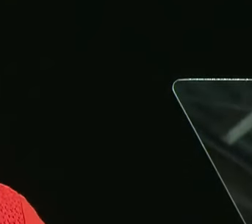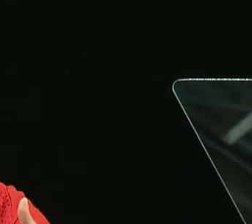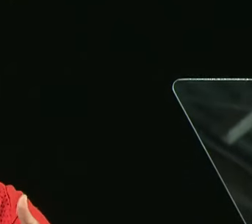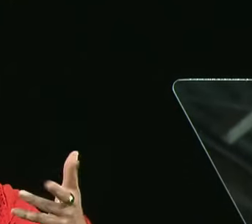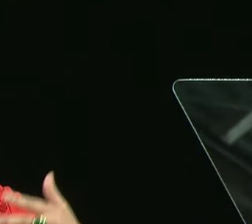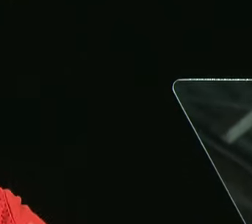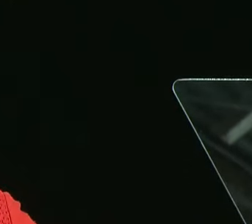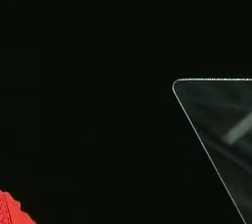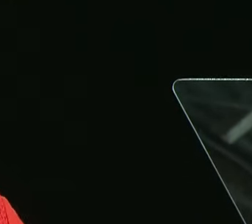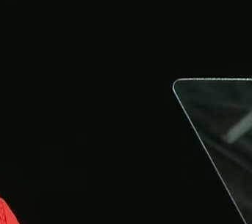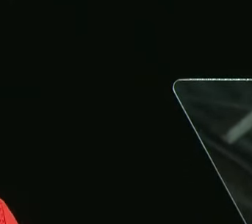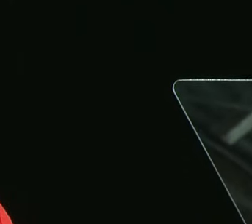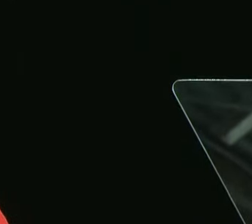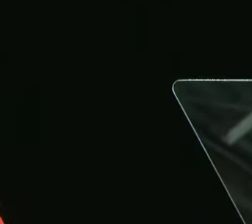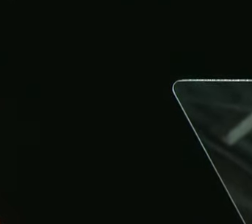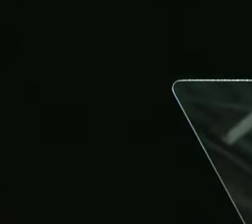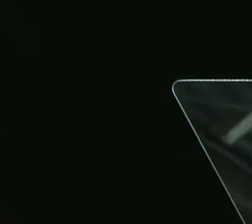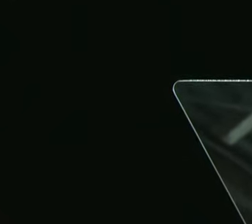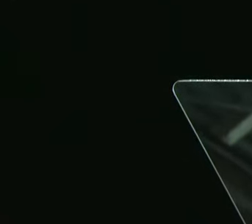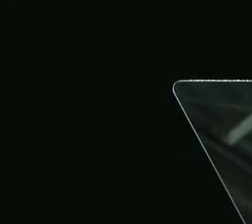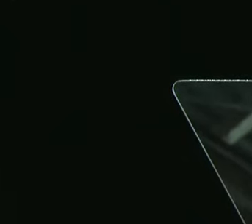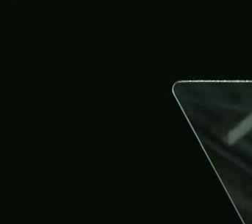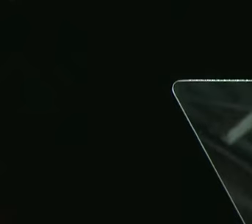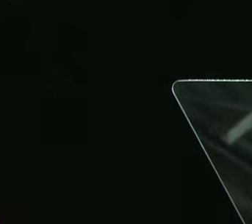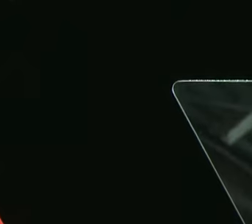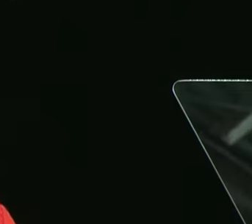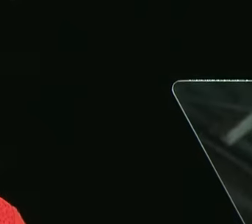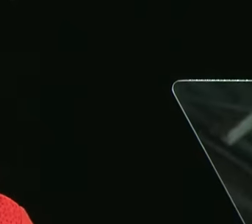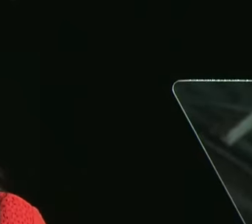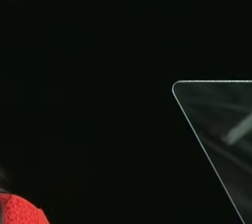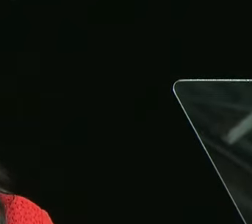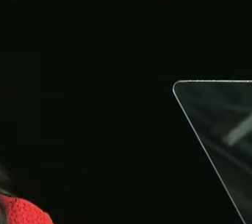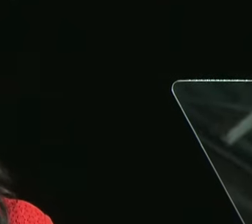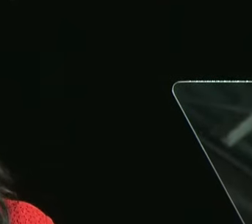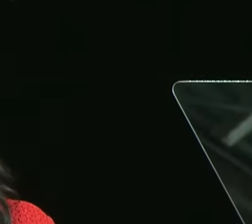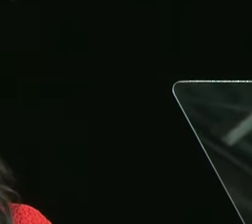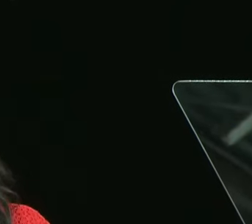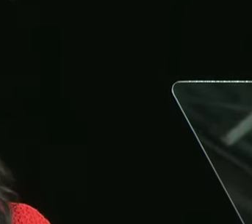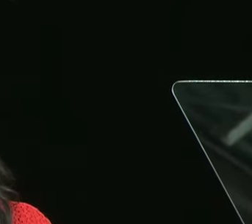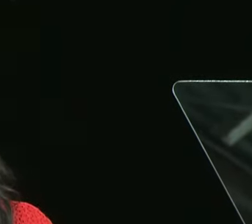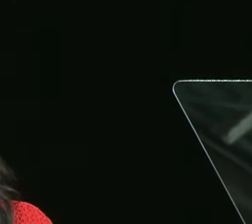And if you need a seat, take whatever empty seat if you need to sit down.